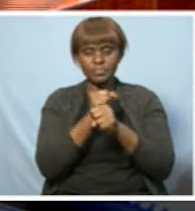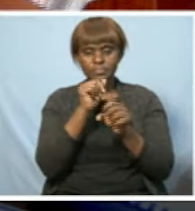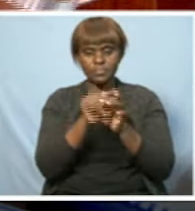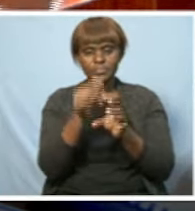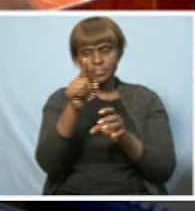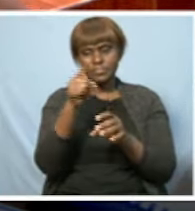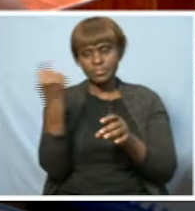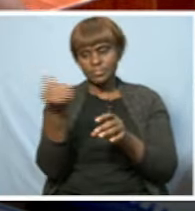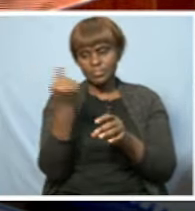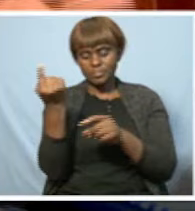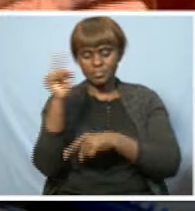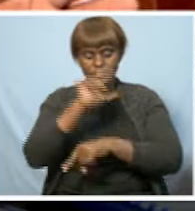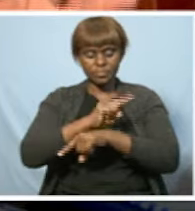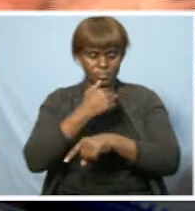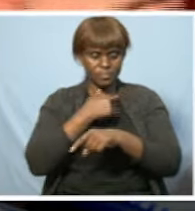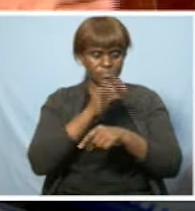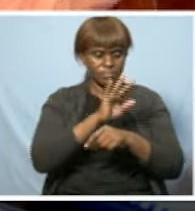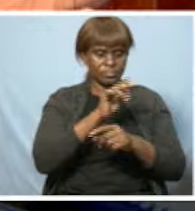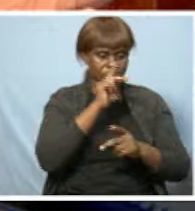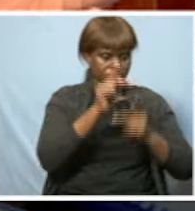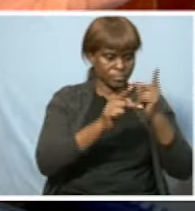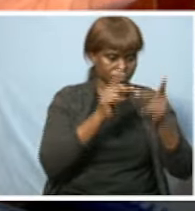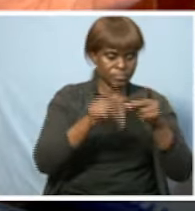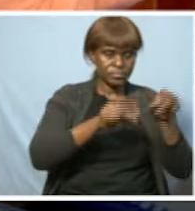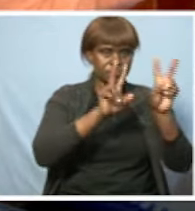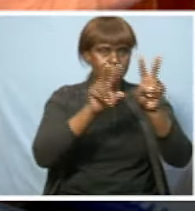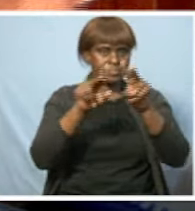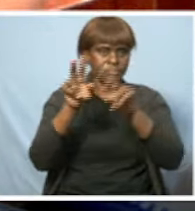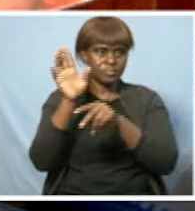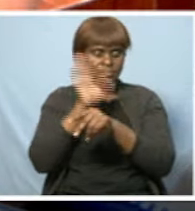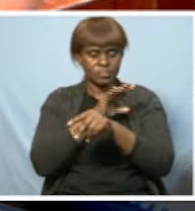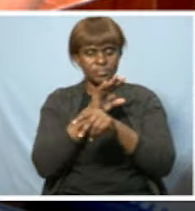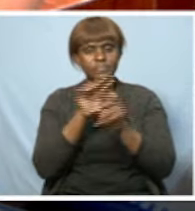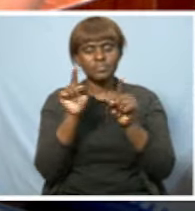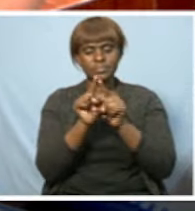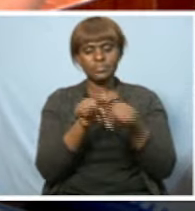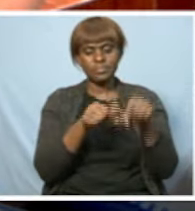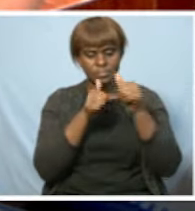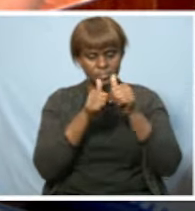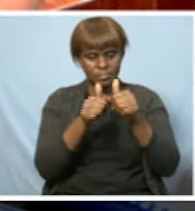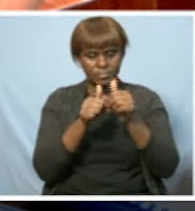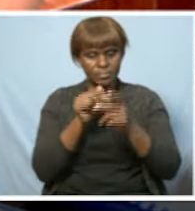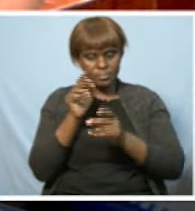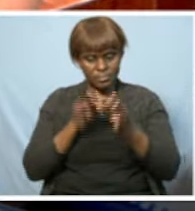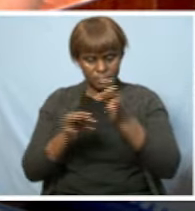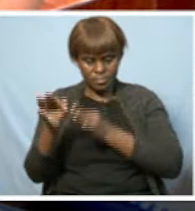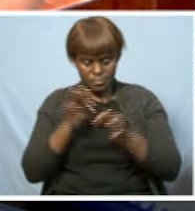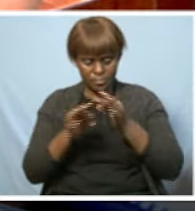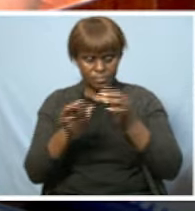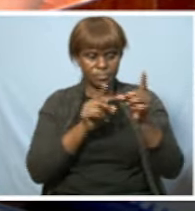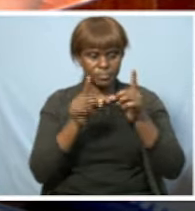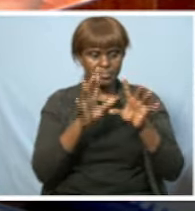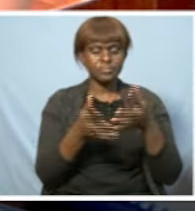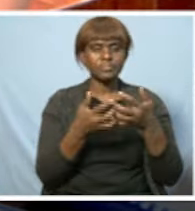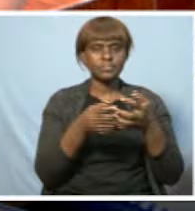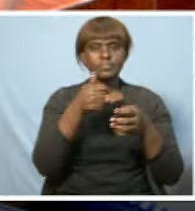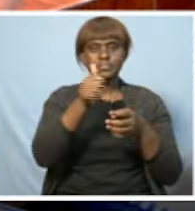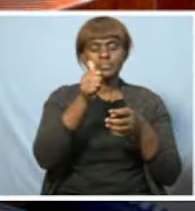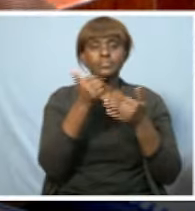day. Of course, there's that process of inspection as per explanation of Director Engineering. Are